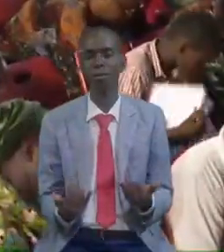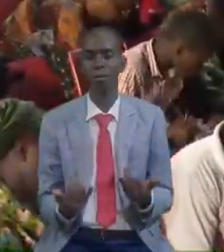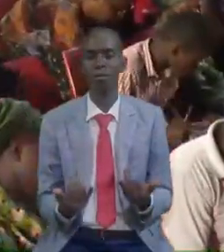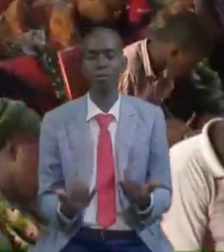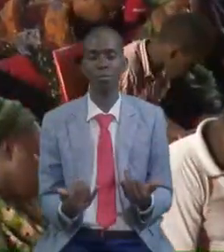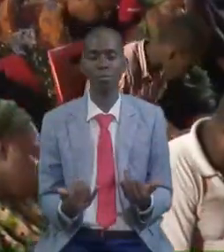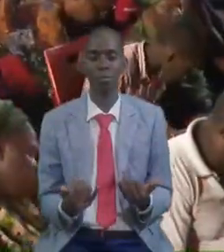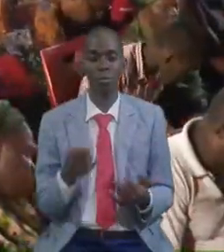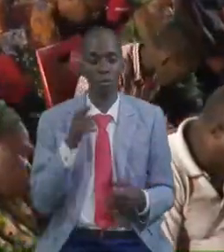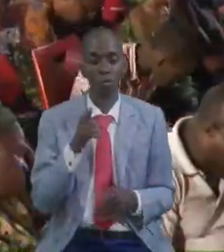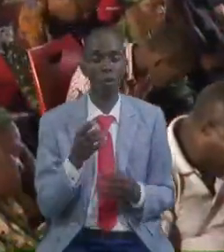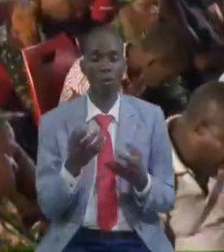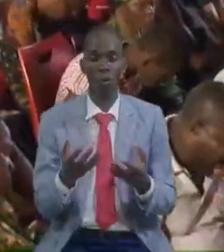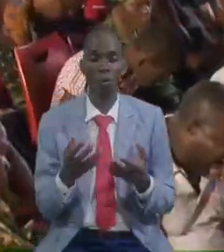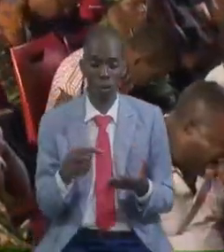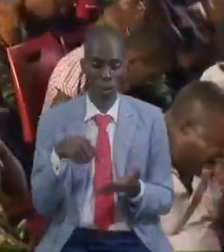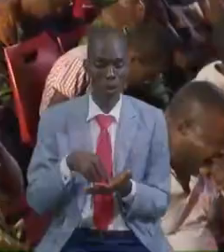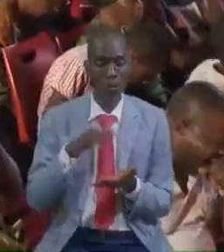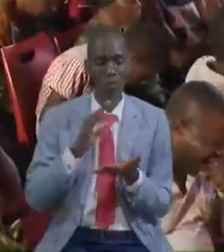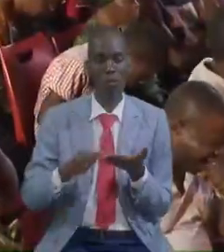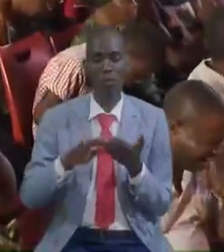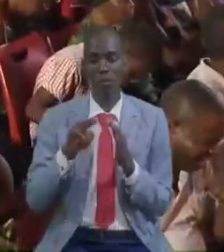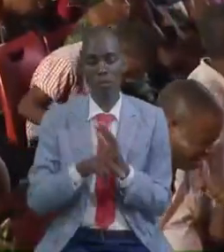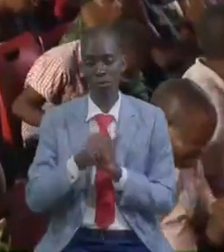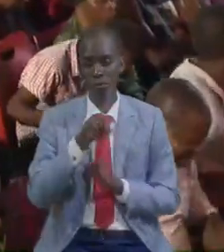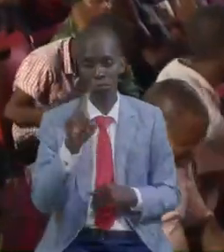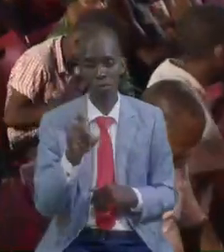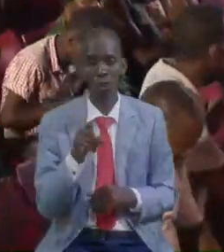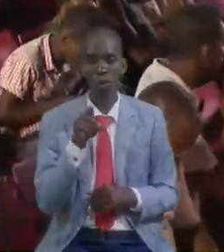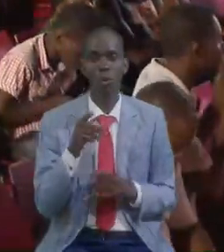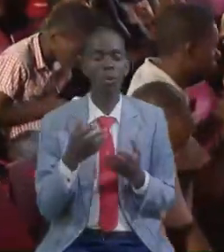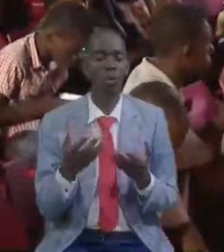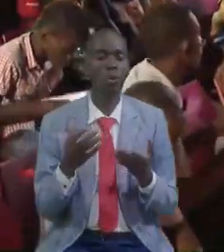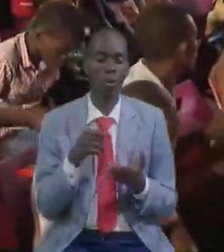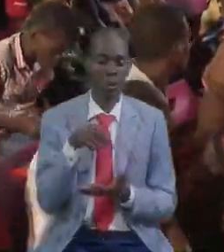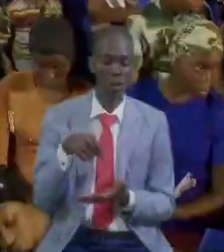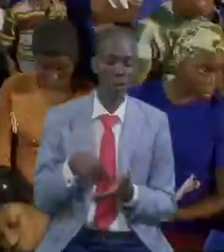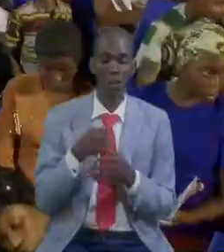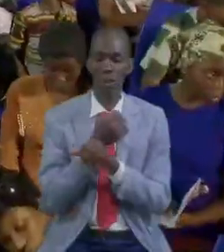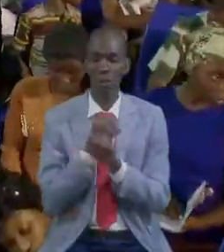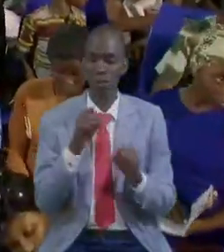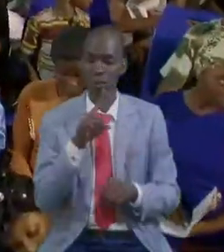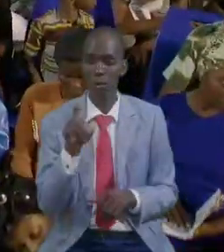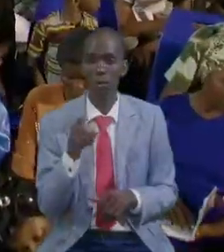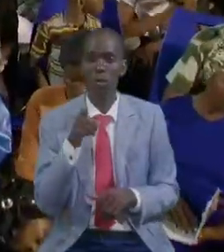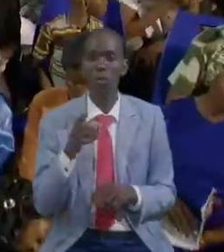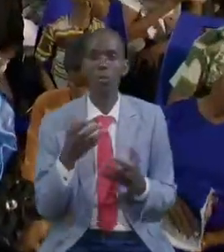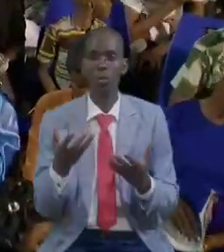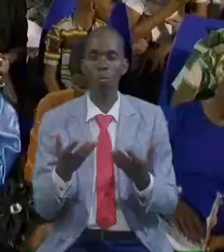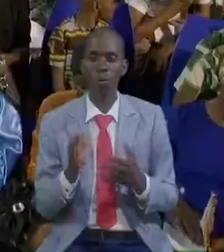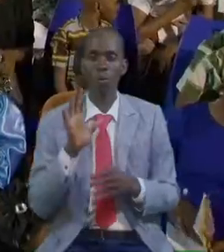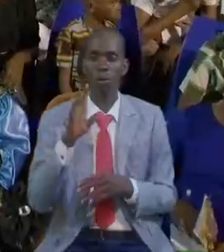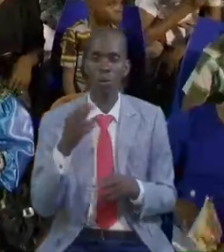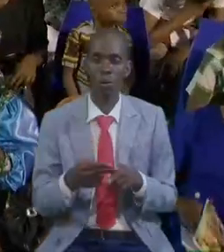You want this forgiveness. You want this salvation. And you want your name to